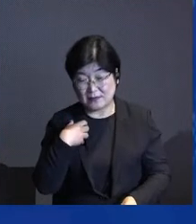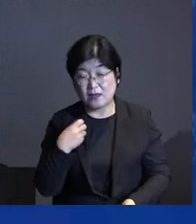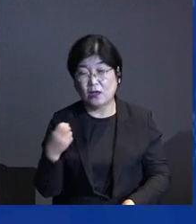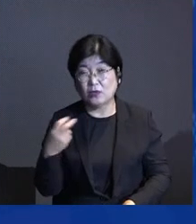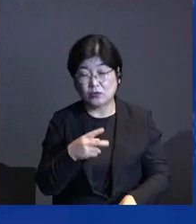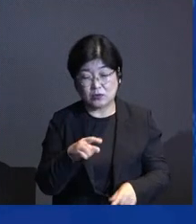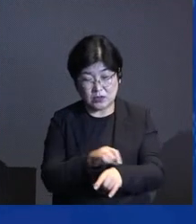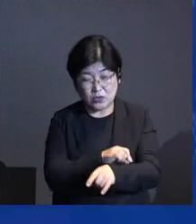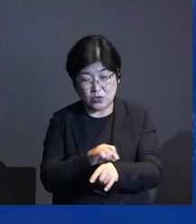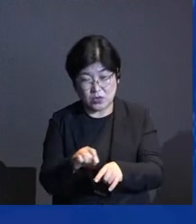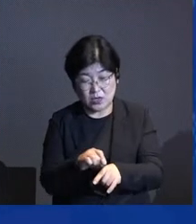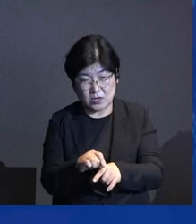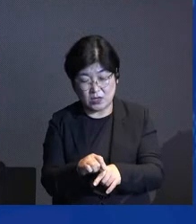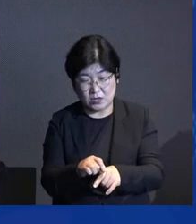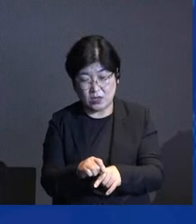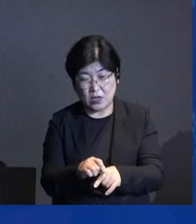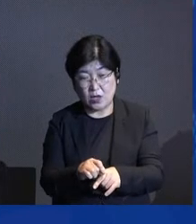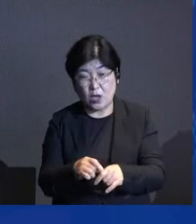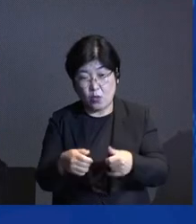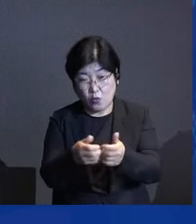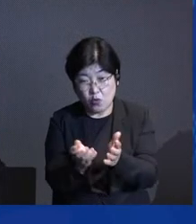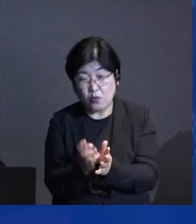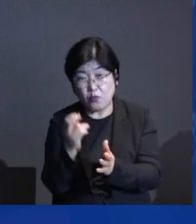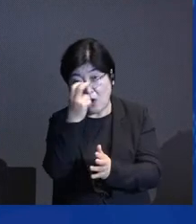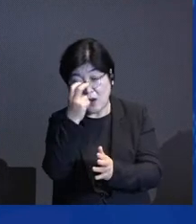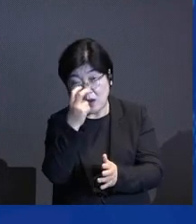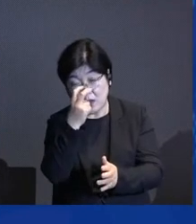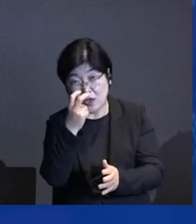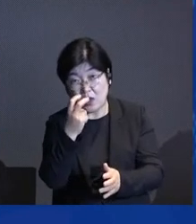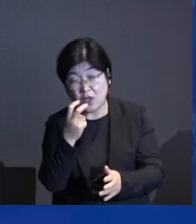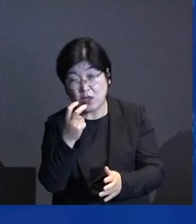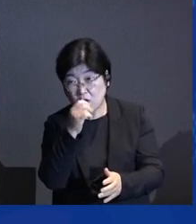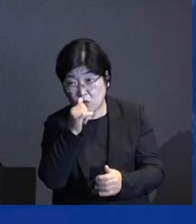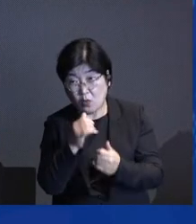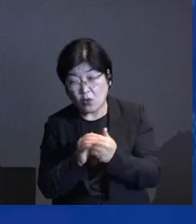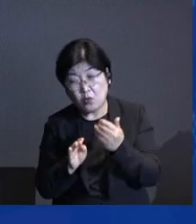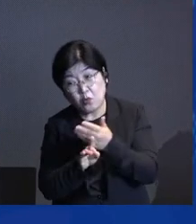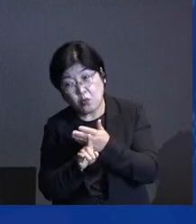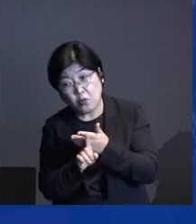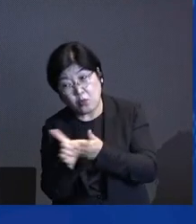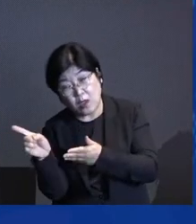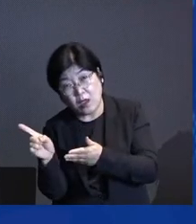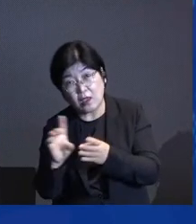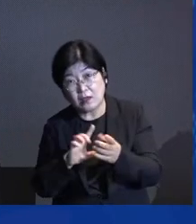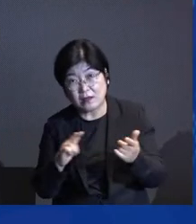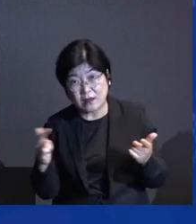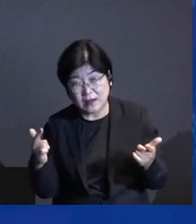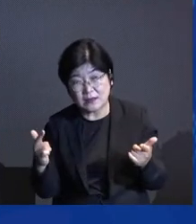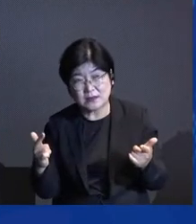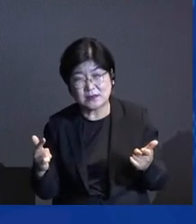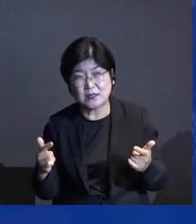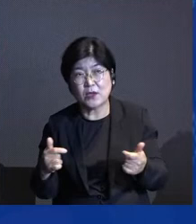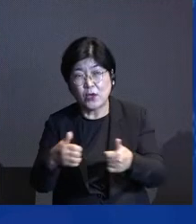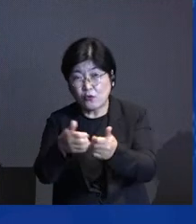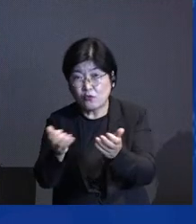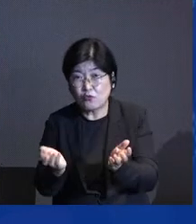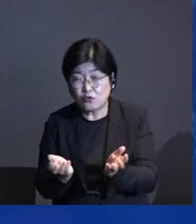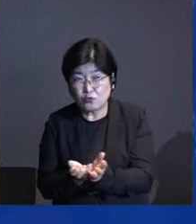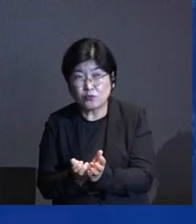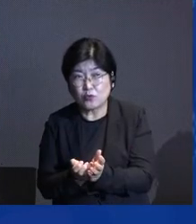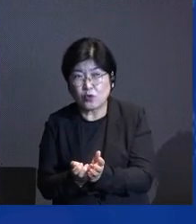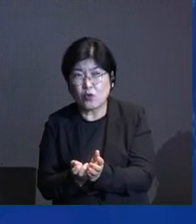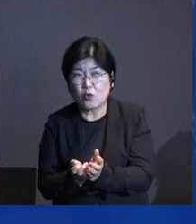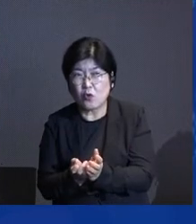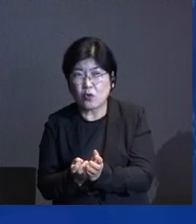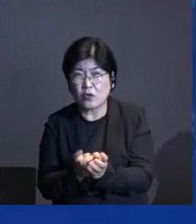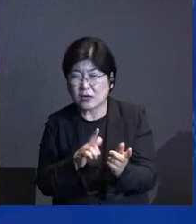other interest groups as well to meet the many different needs of the community members. And among